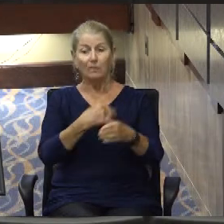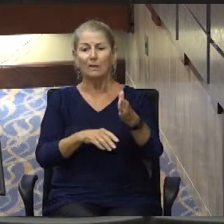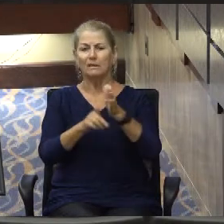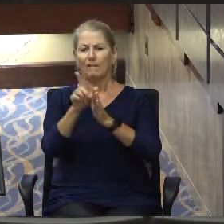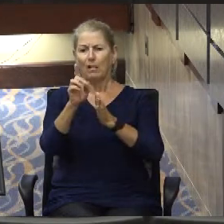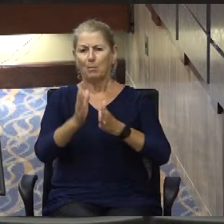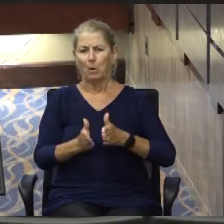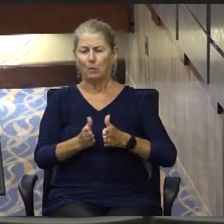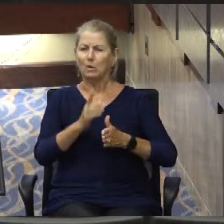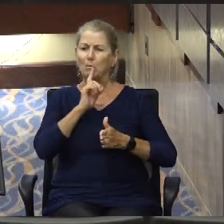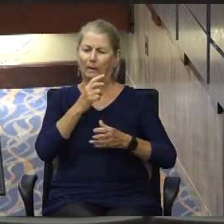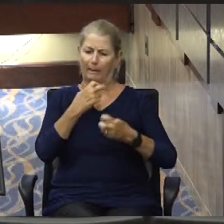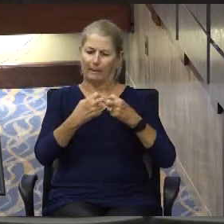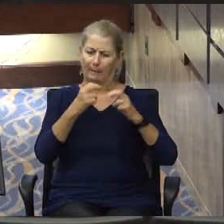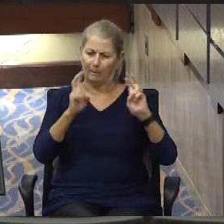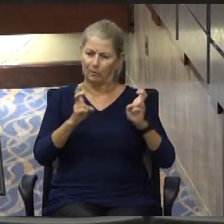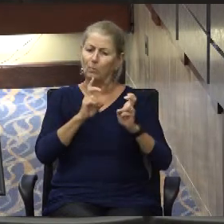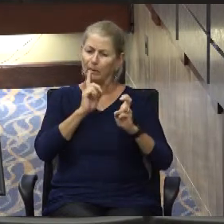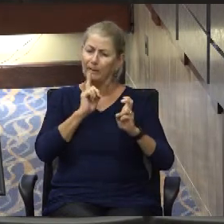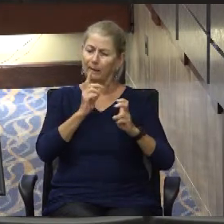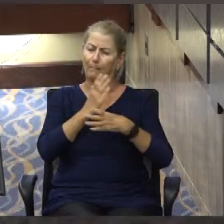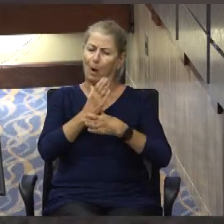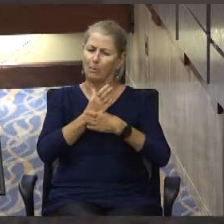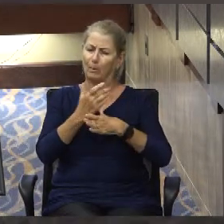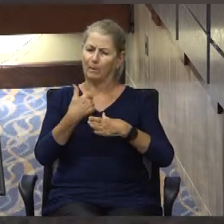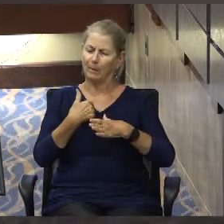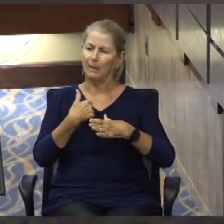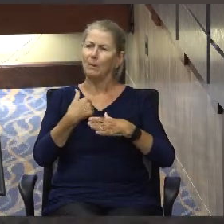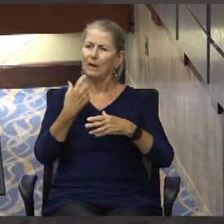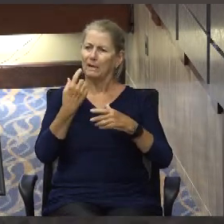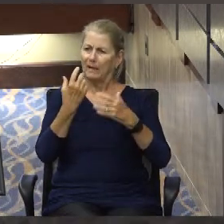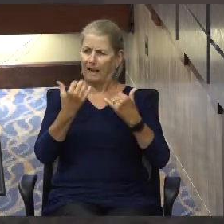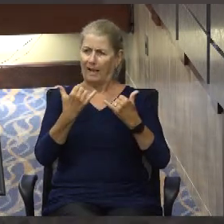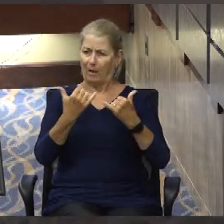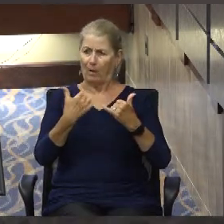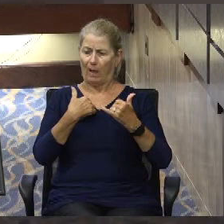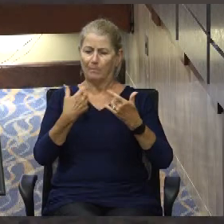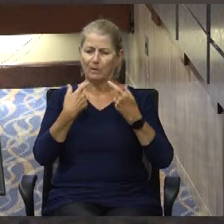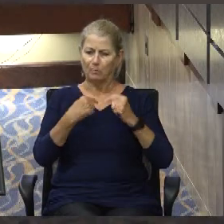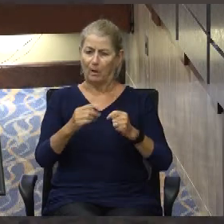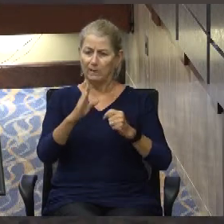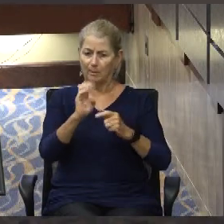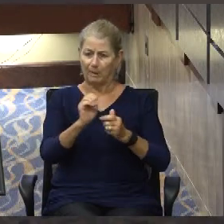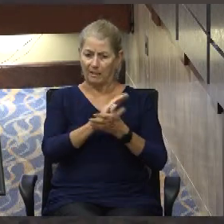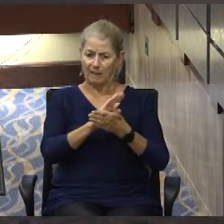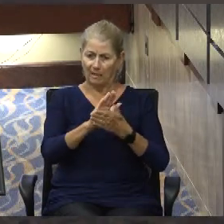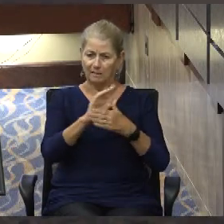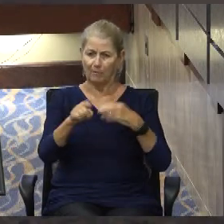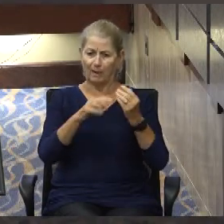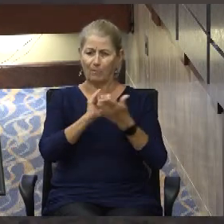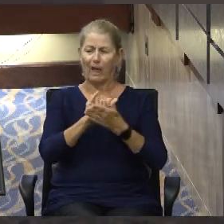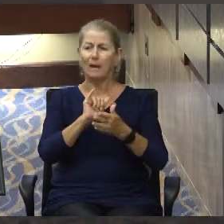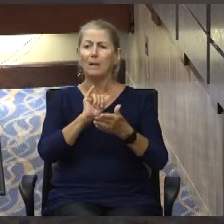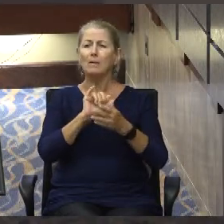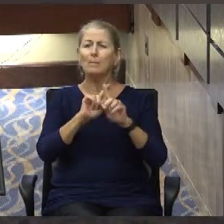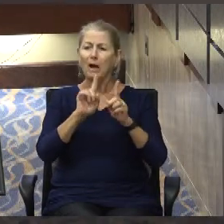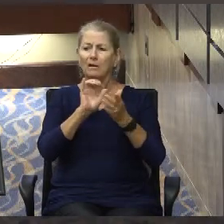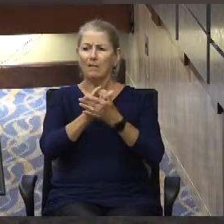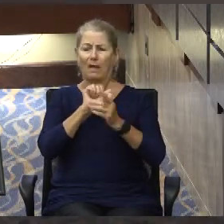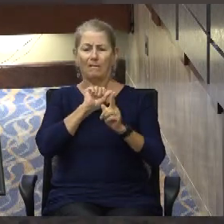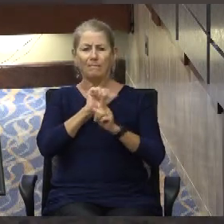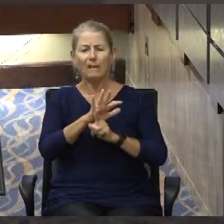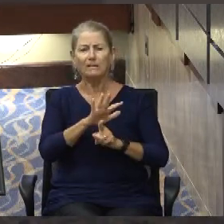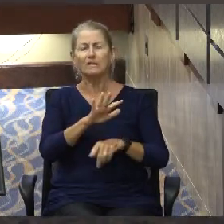issue that's really bothering me right now. And I'm trying to be nice about this, Mayor, but it's affecting so